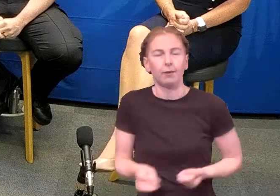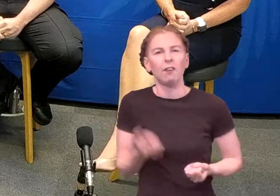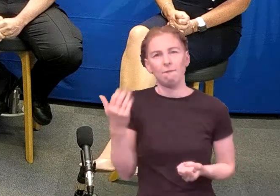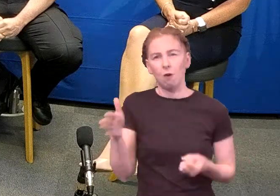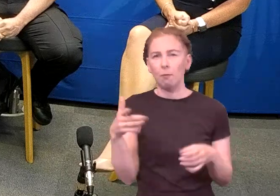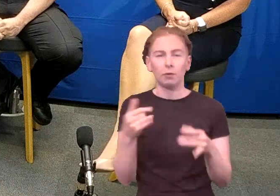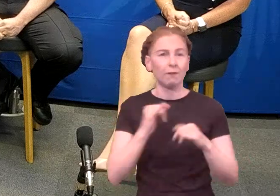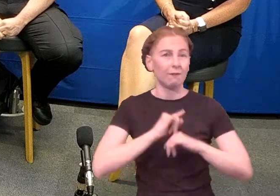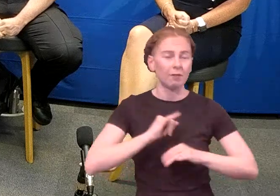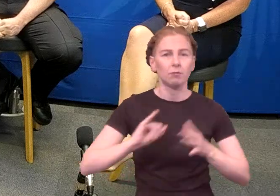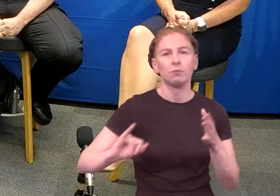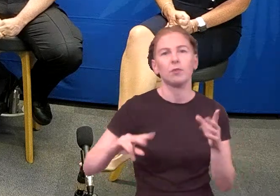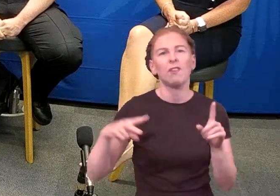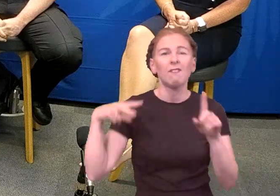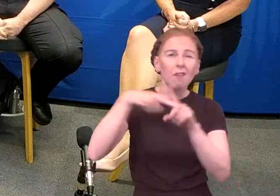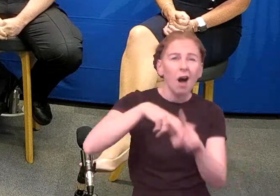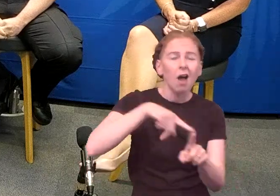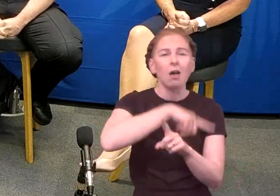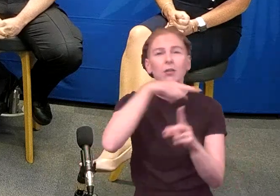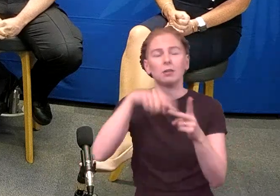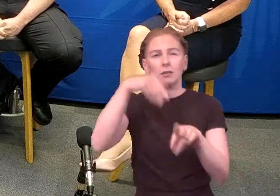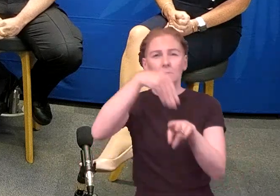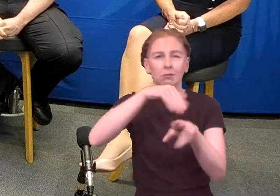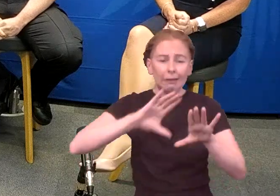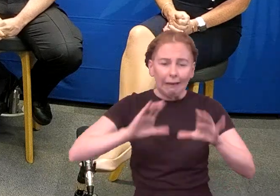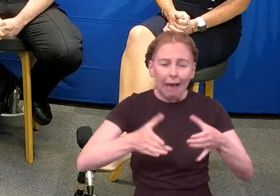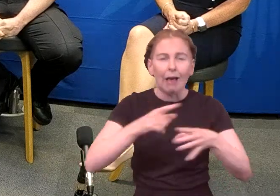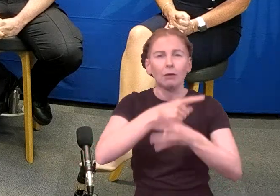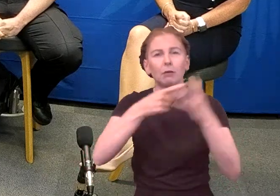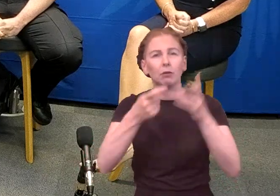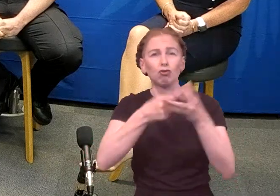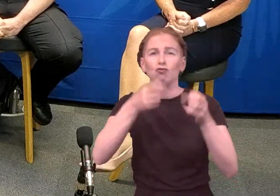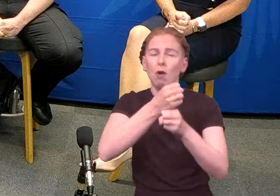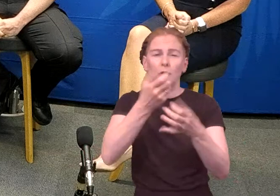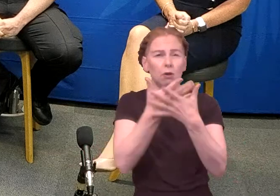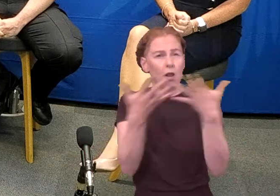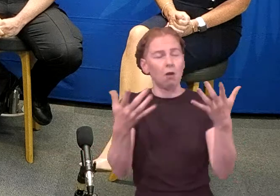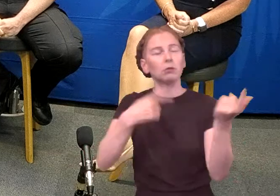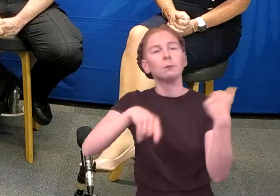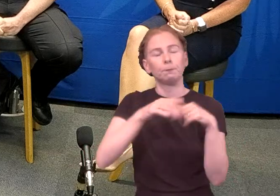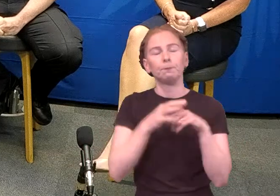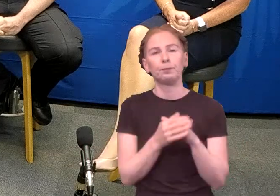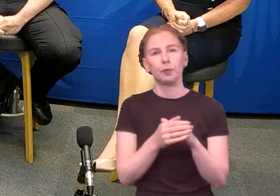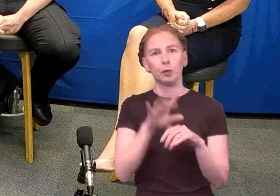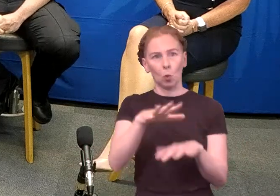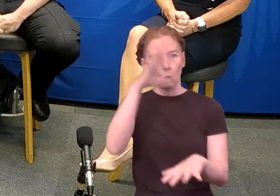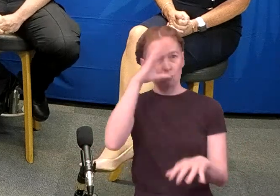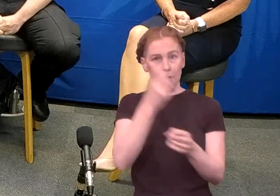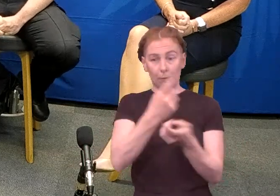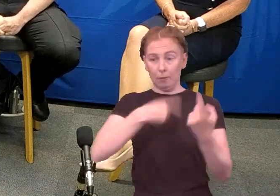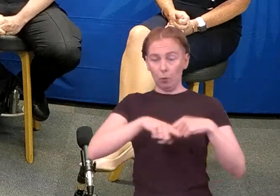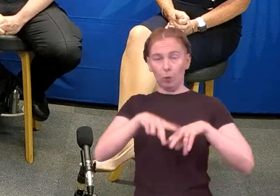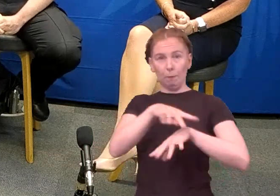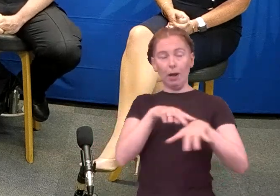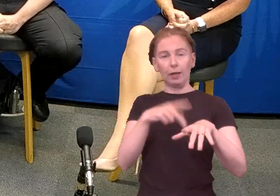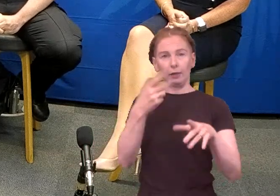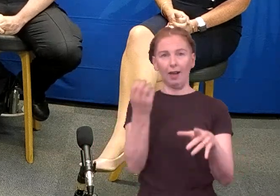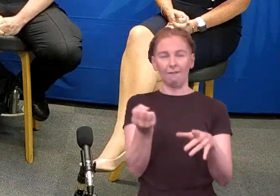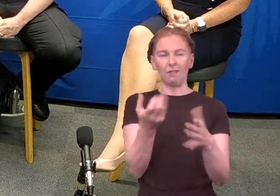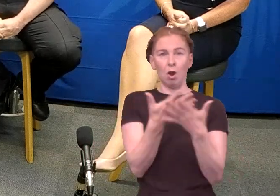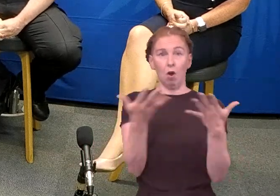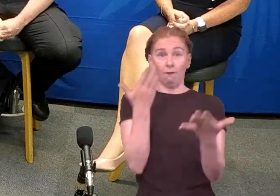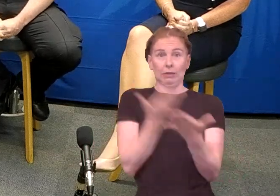as partners of the police service, bearing in mind that we face demand from lots of different places in terms of trying